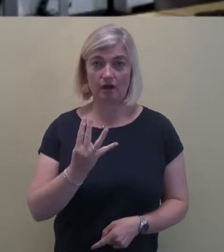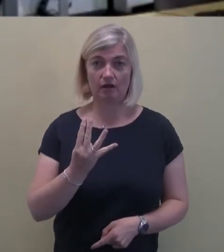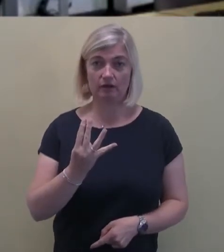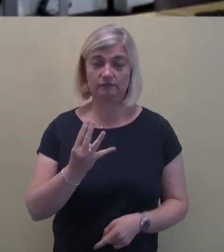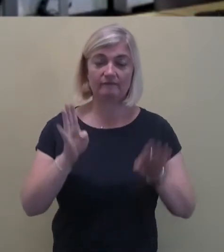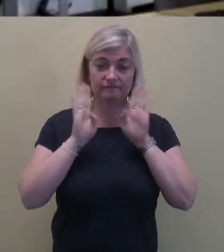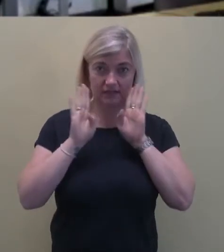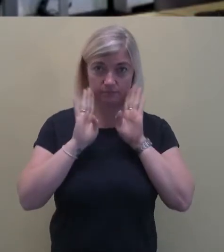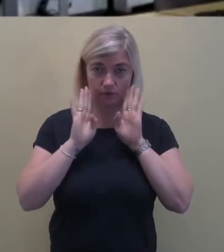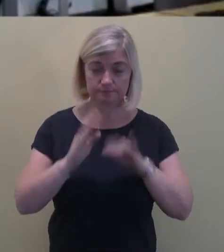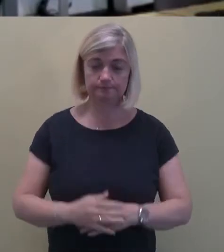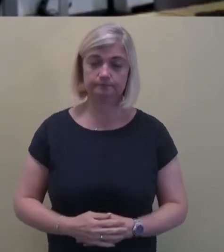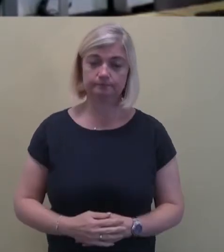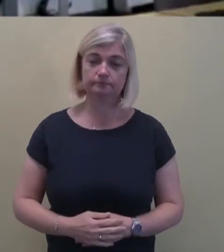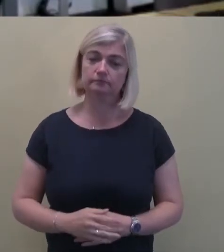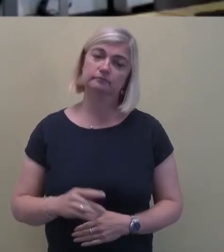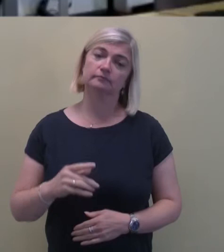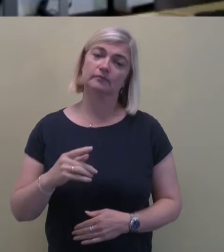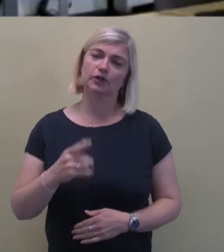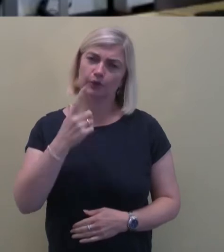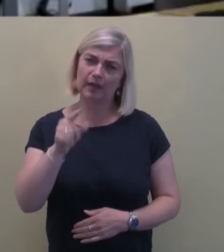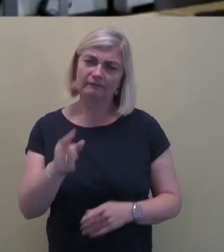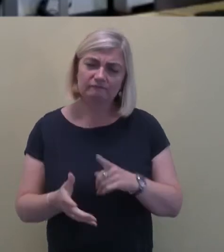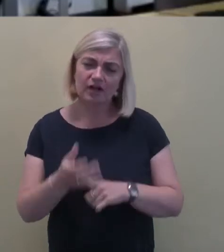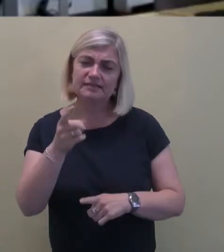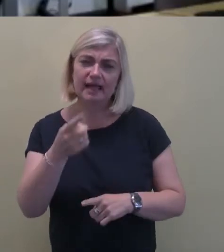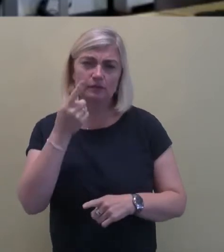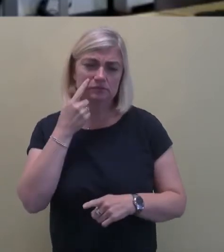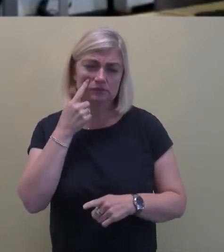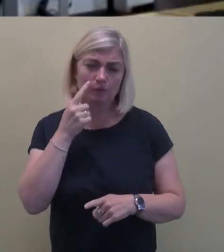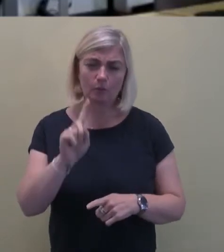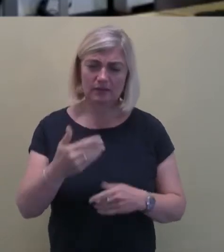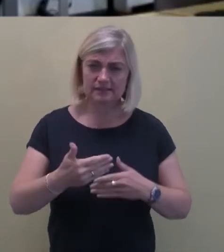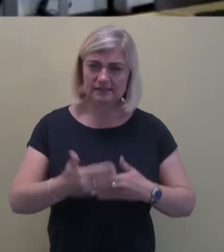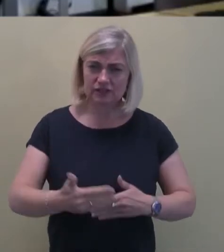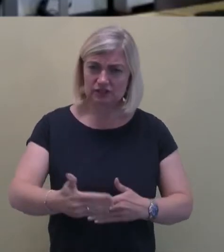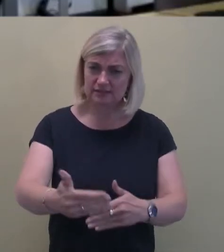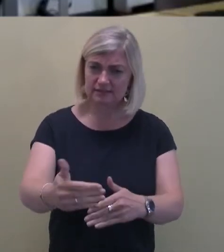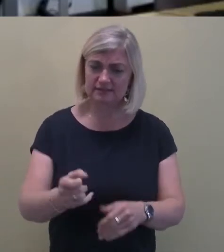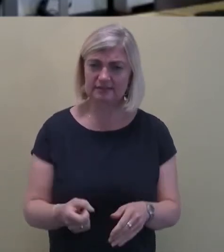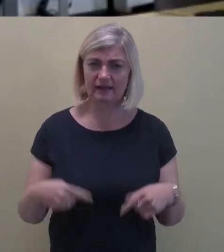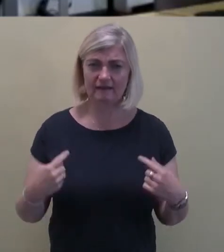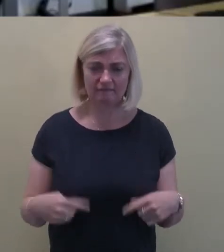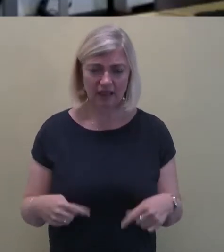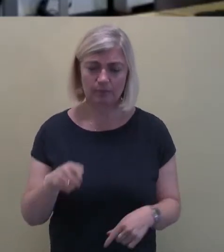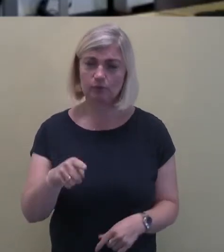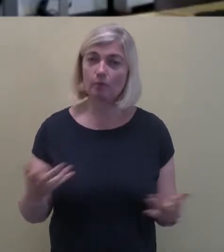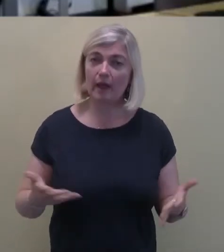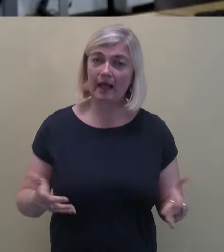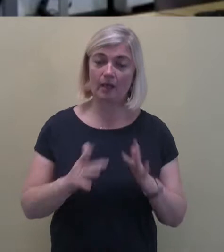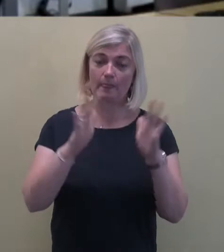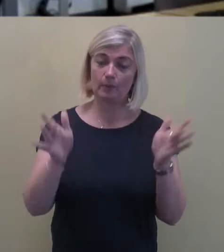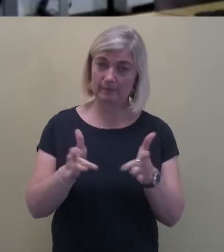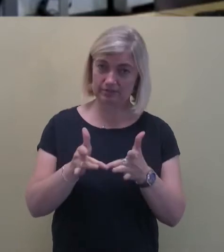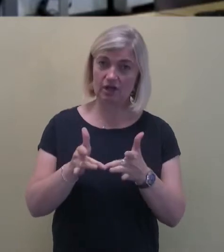to let you know that we have received your applications and we will be contacting you in due course to let you know what the next steps are for